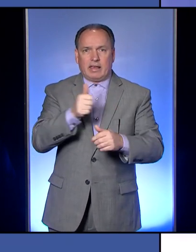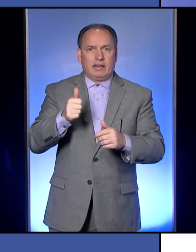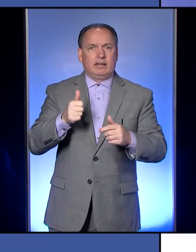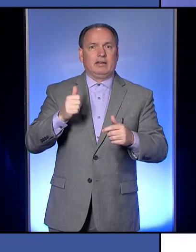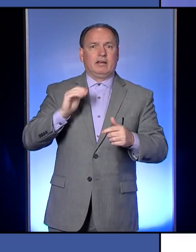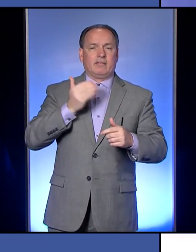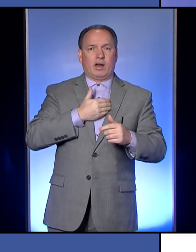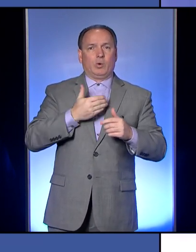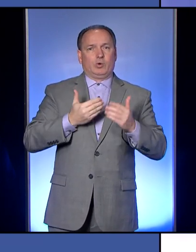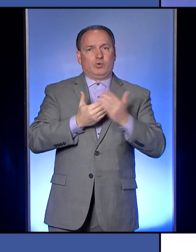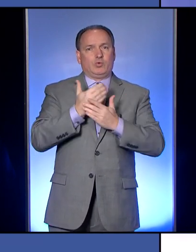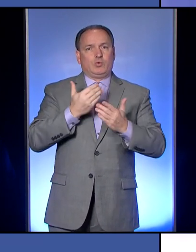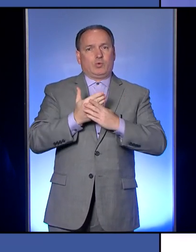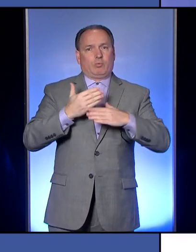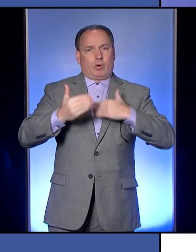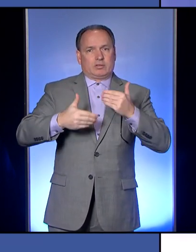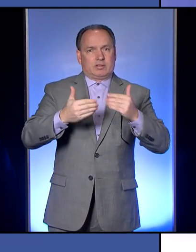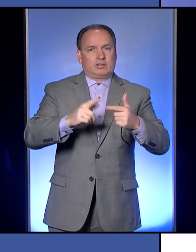the exposure.